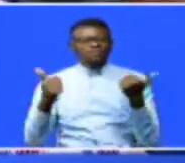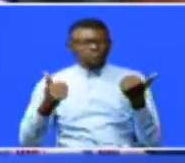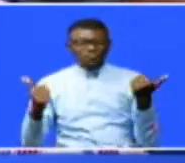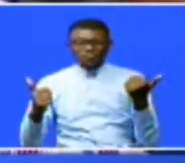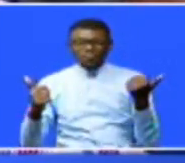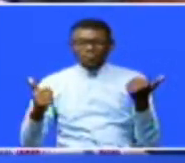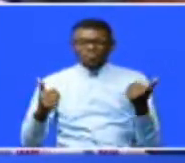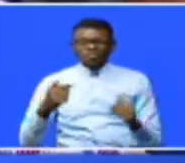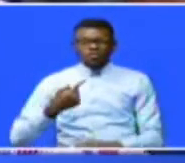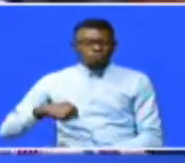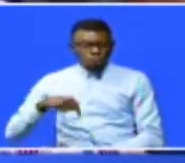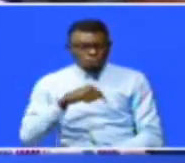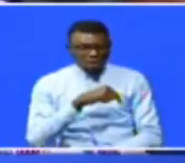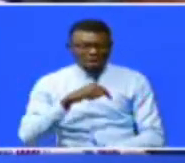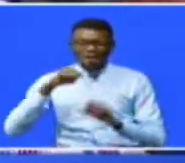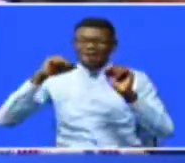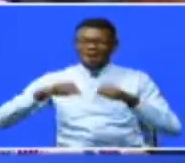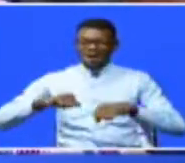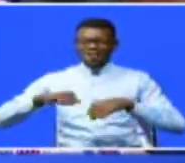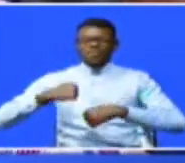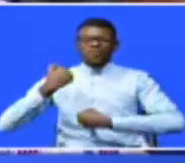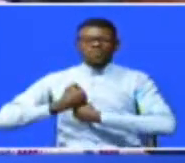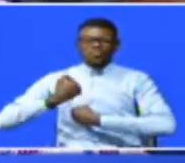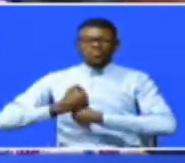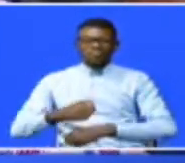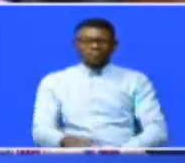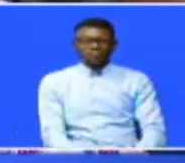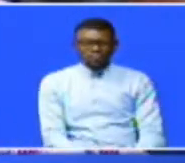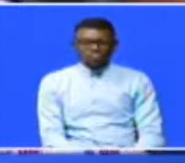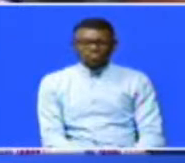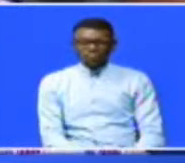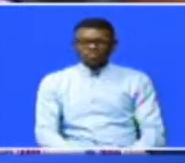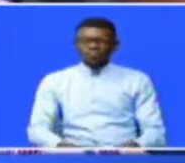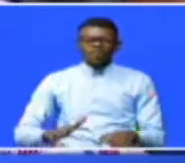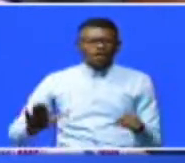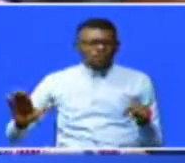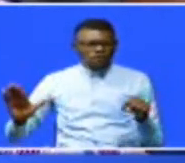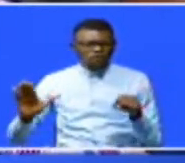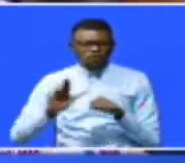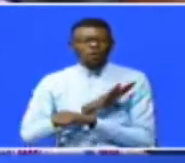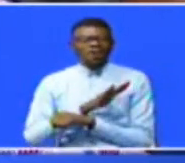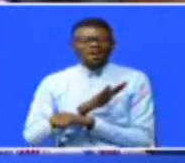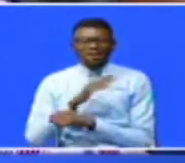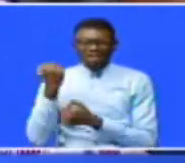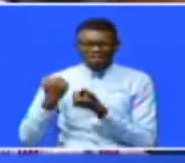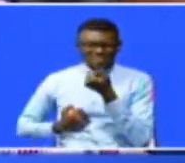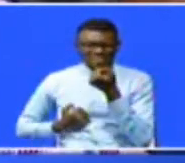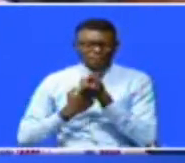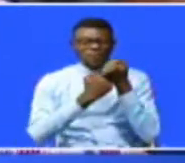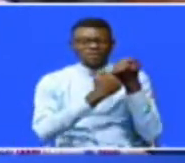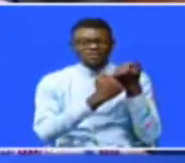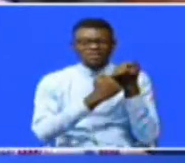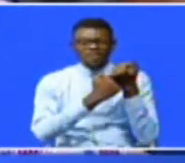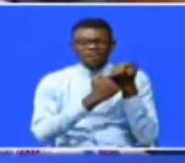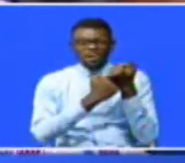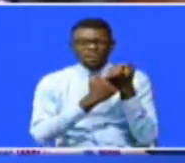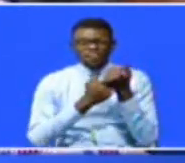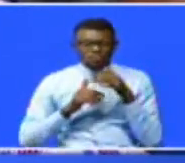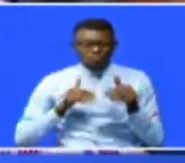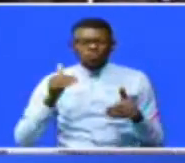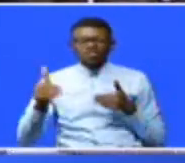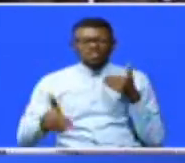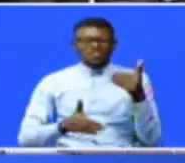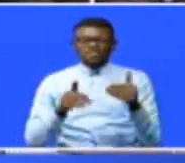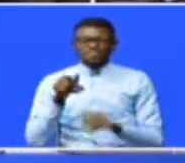is precisely what we've agreed to do. We give our full and reserved support to this peace